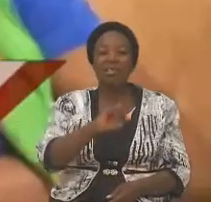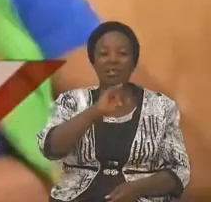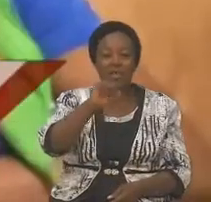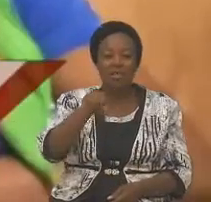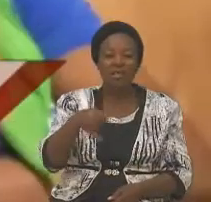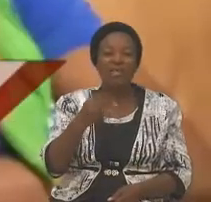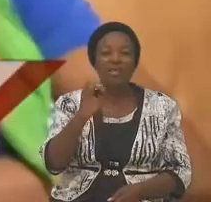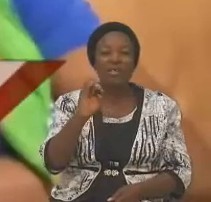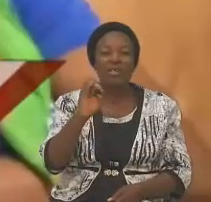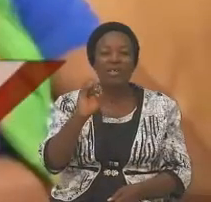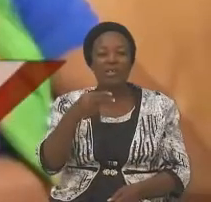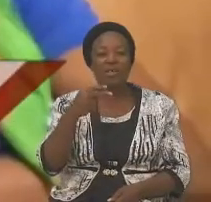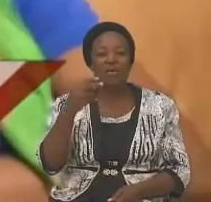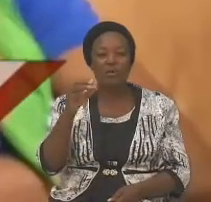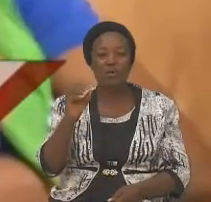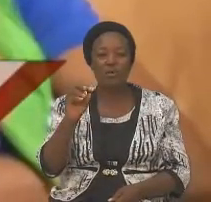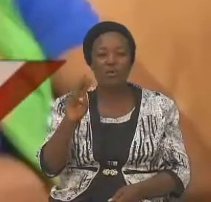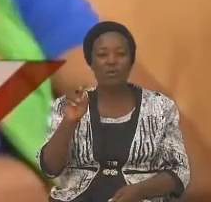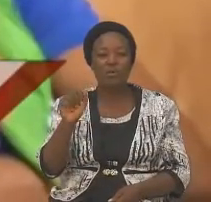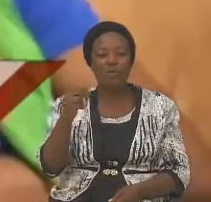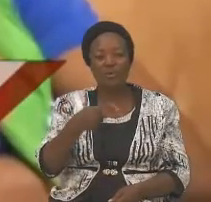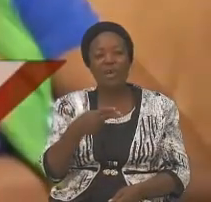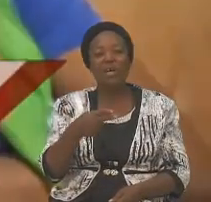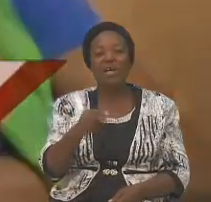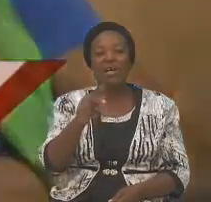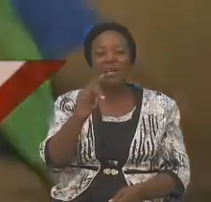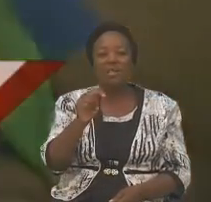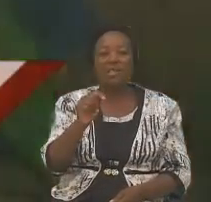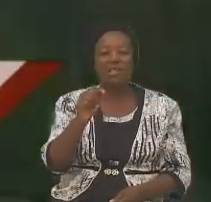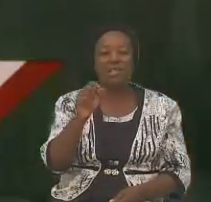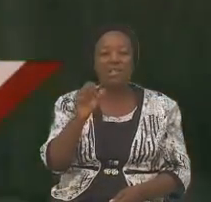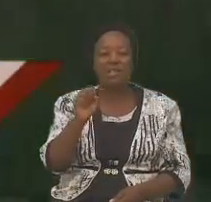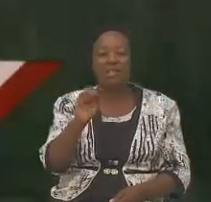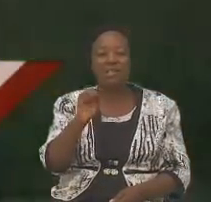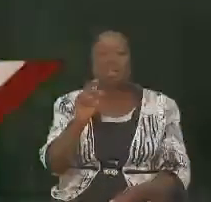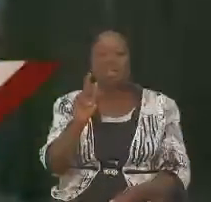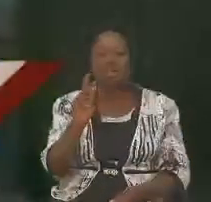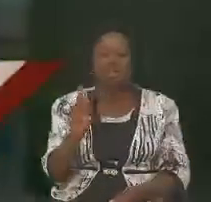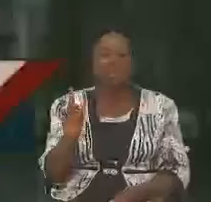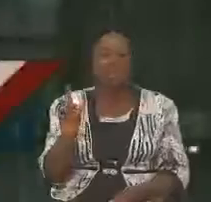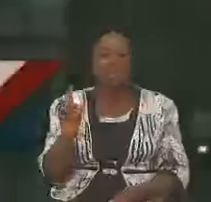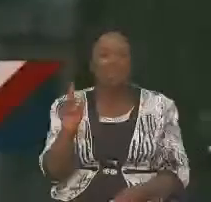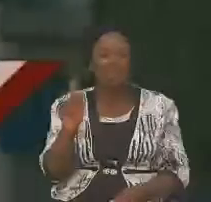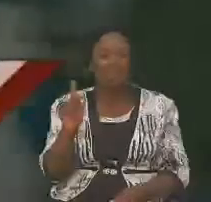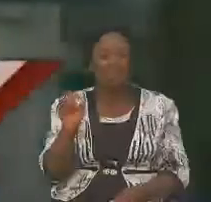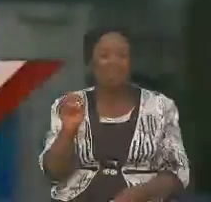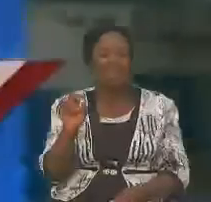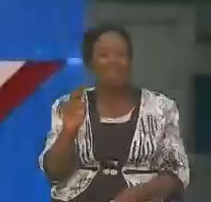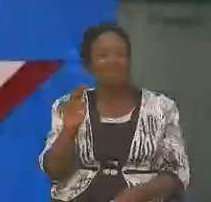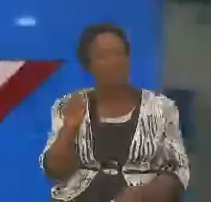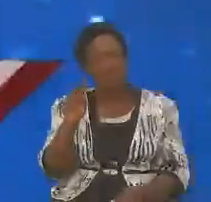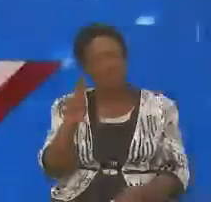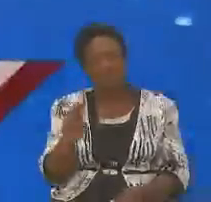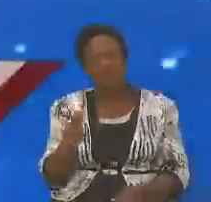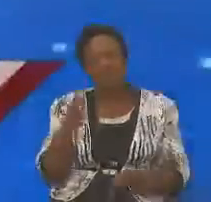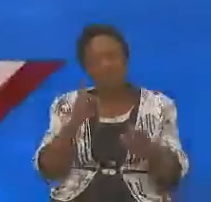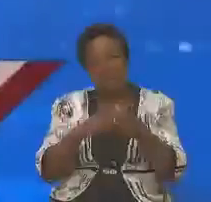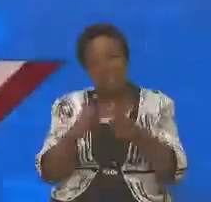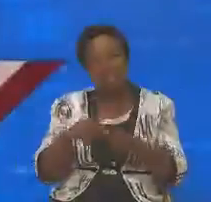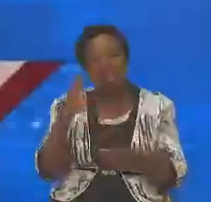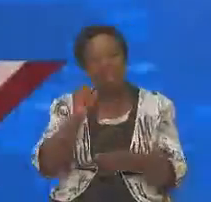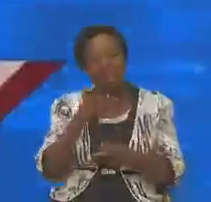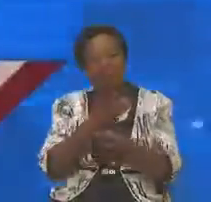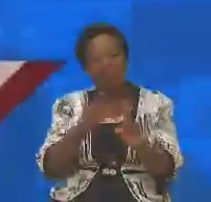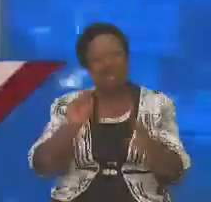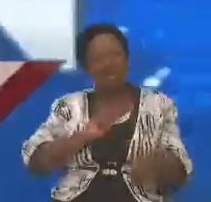you find Jehovah Sikenu. In fact, it says that he will fulfill his promise and